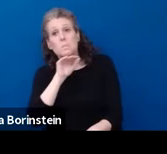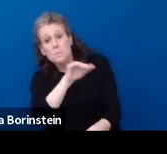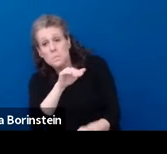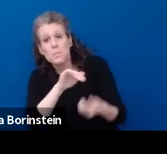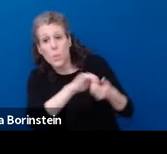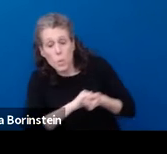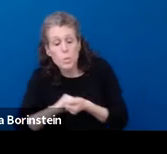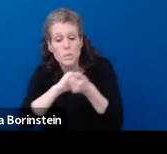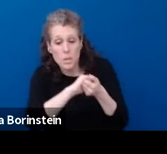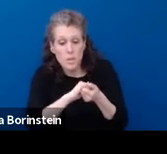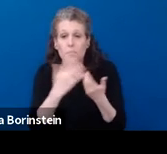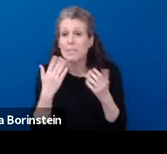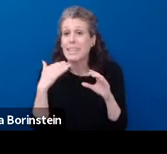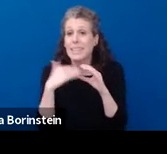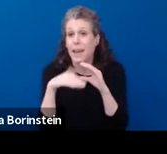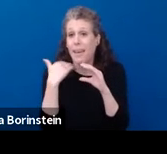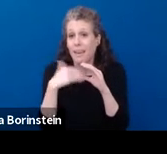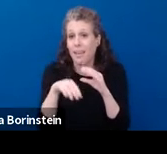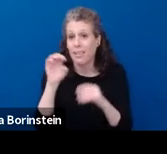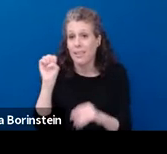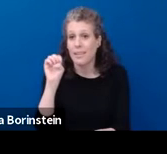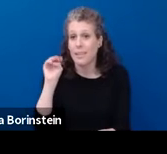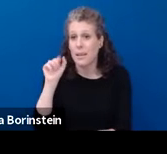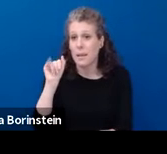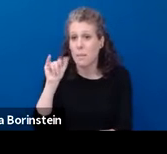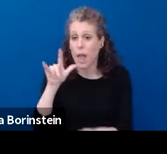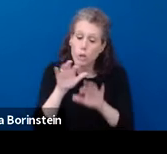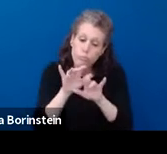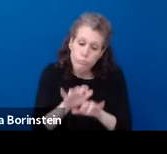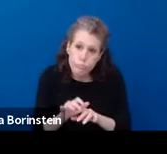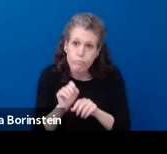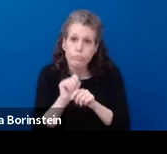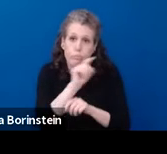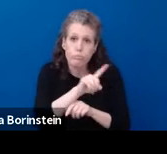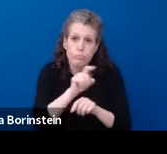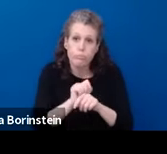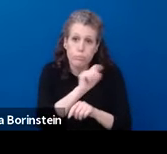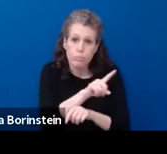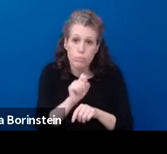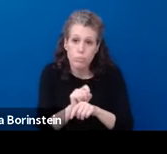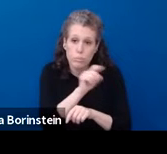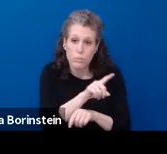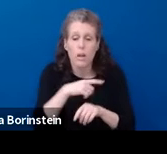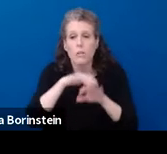wrote emails that I described quite